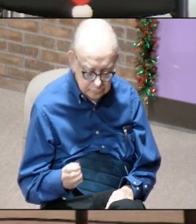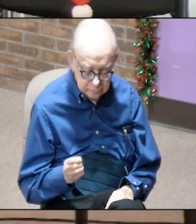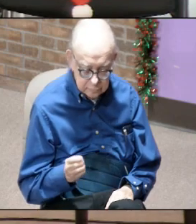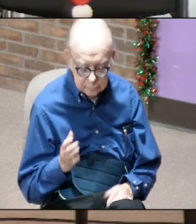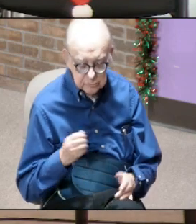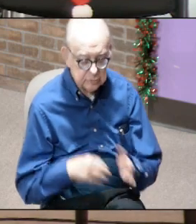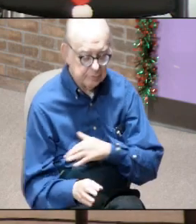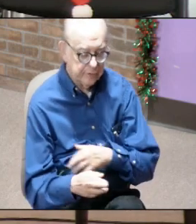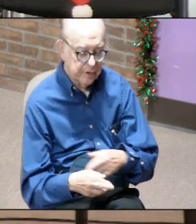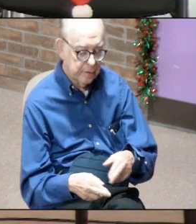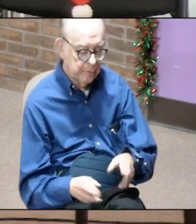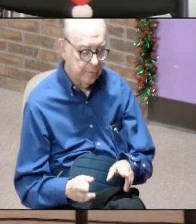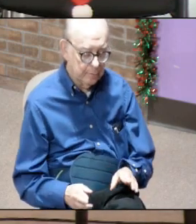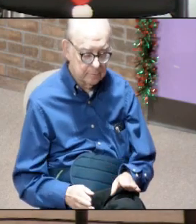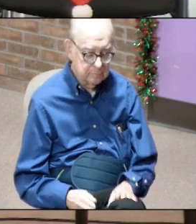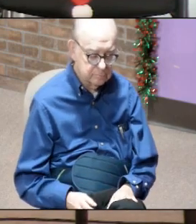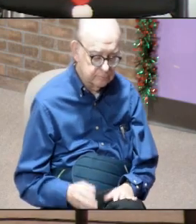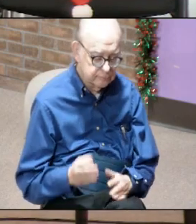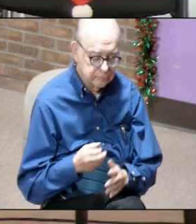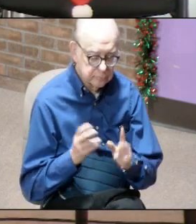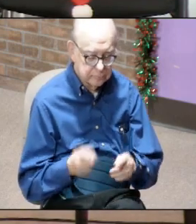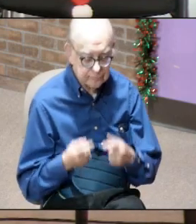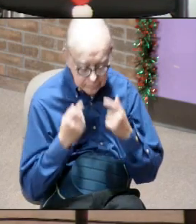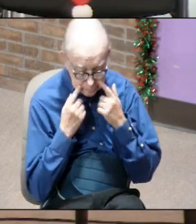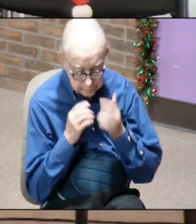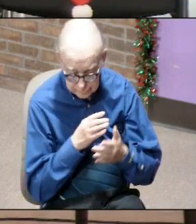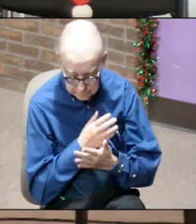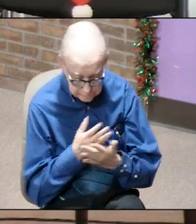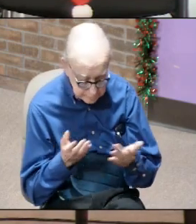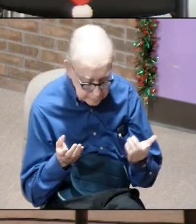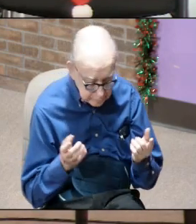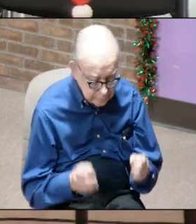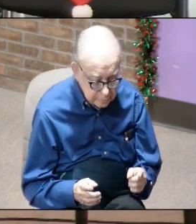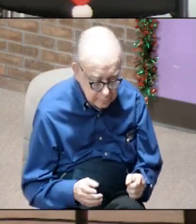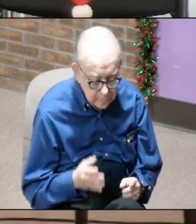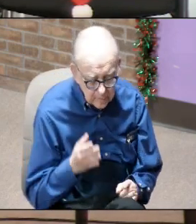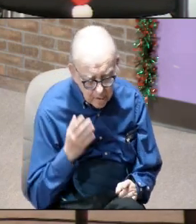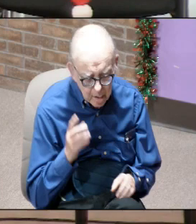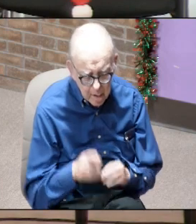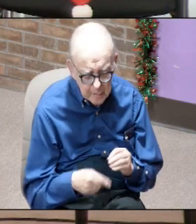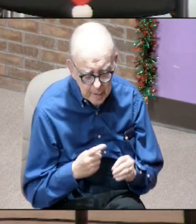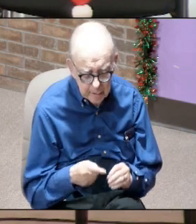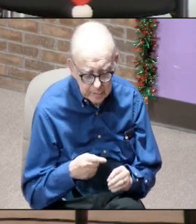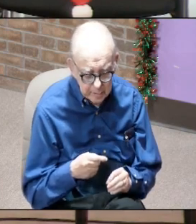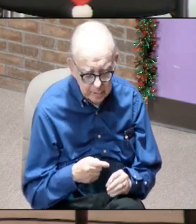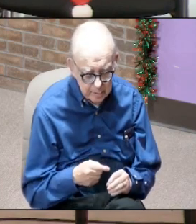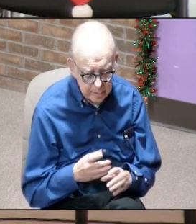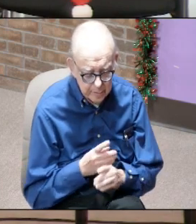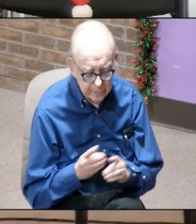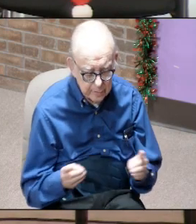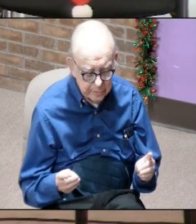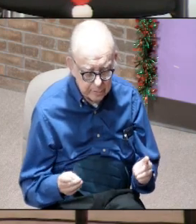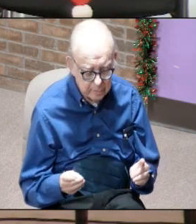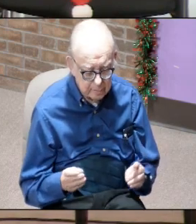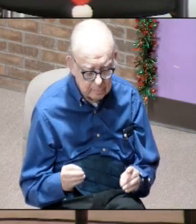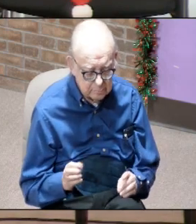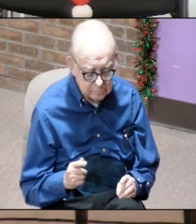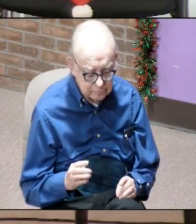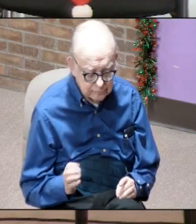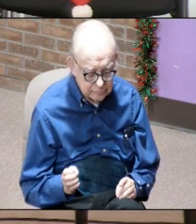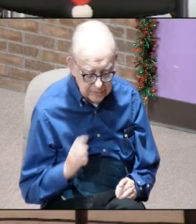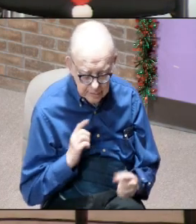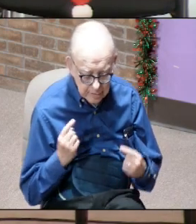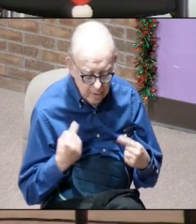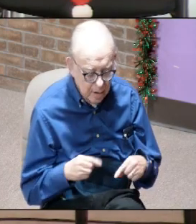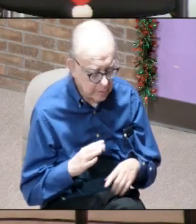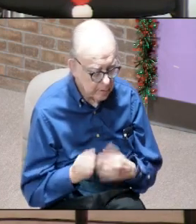there, and everybody's crying and all of this, and Archie turns around as they're arguing